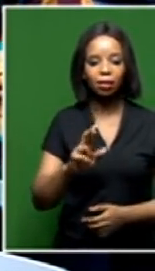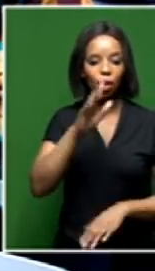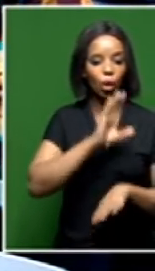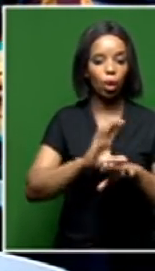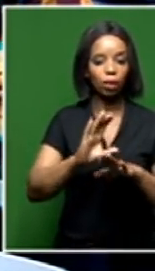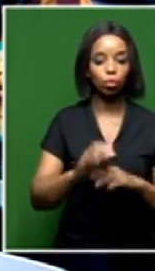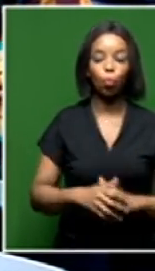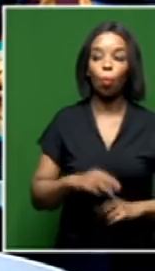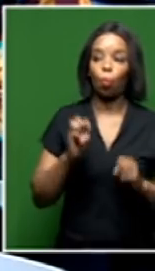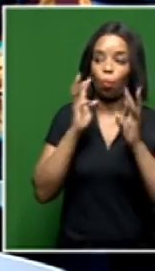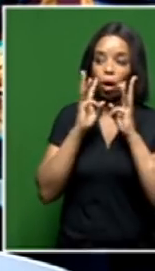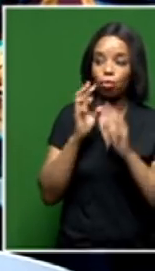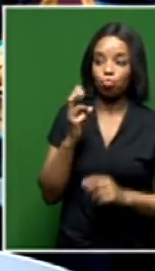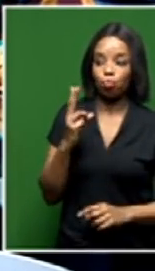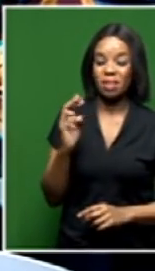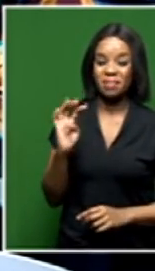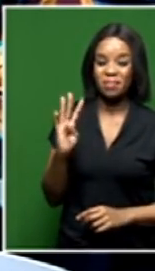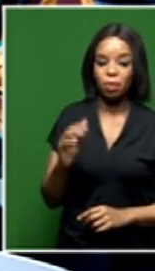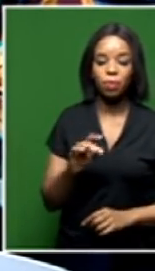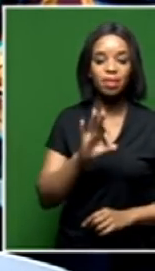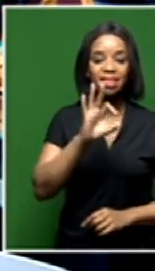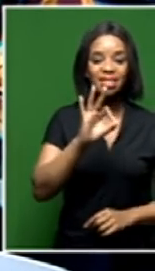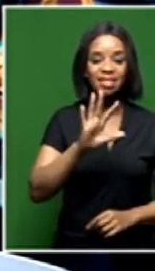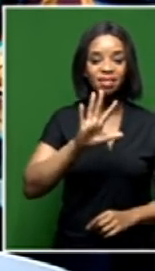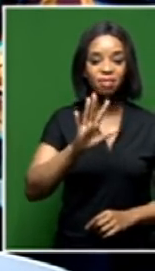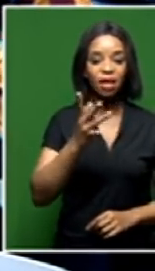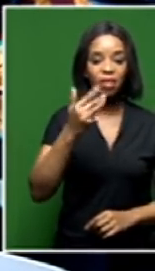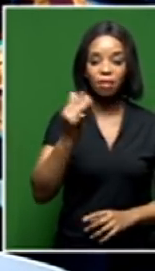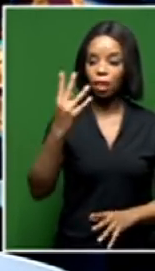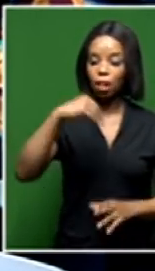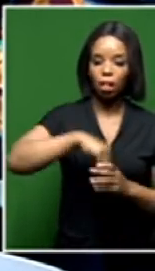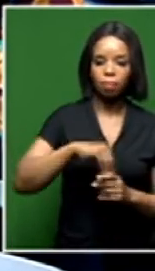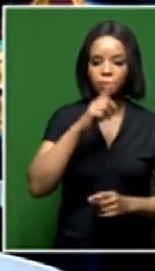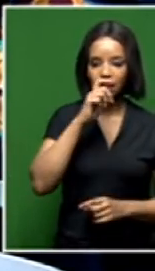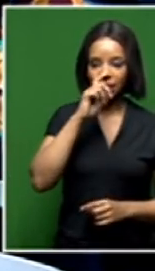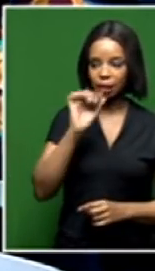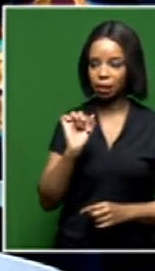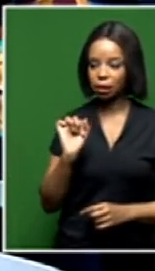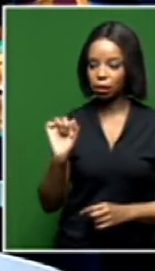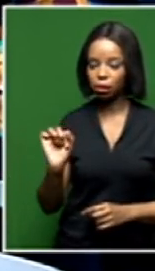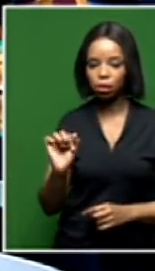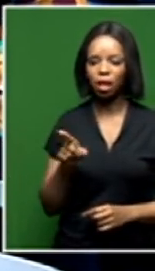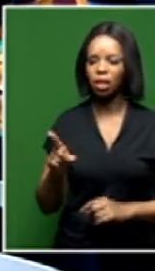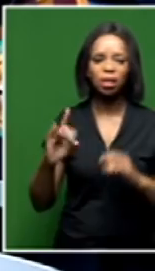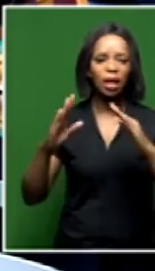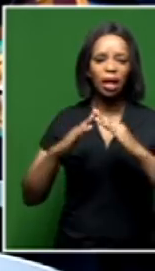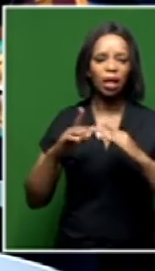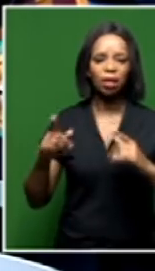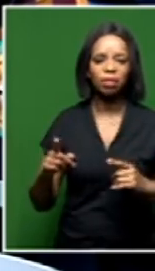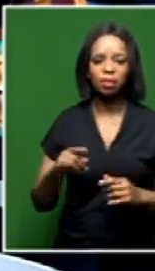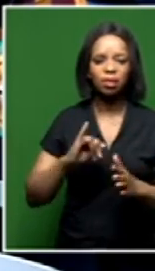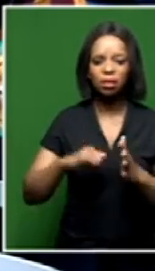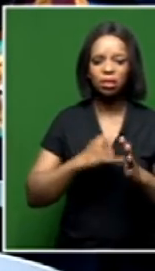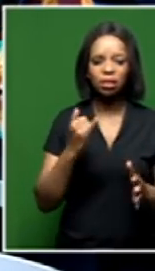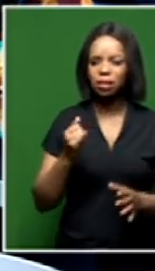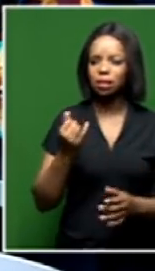them. 35 if you take the sisters 11. Okay. So, I mean, this household is just teeming with